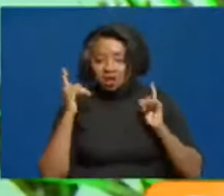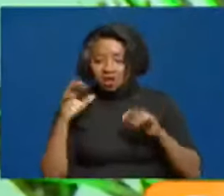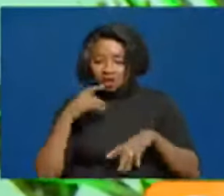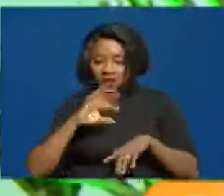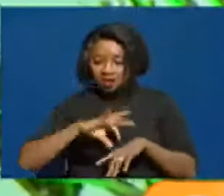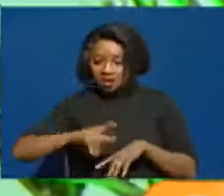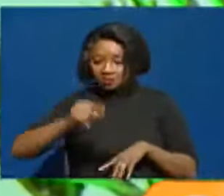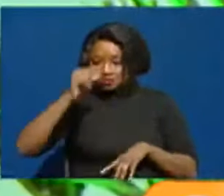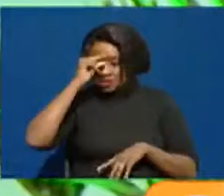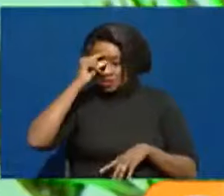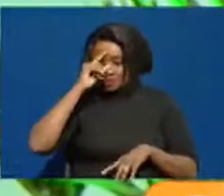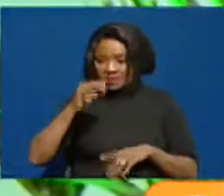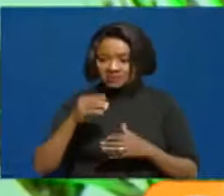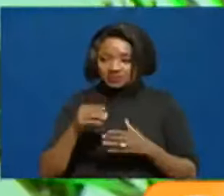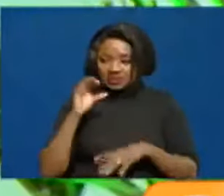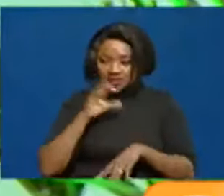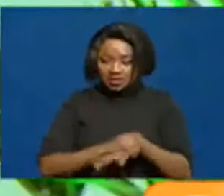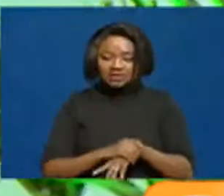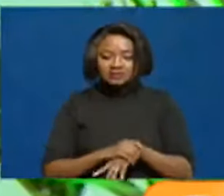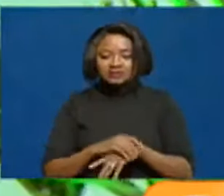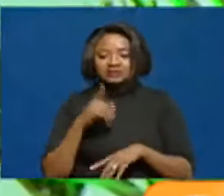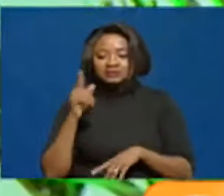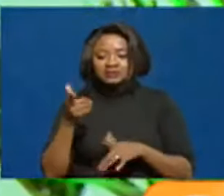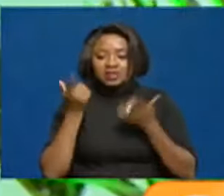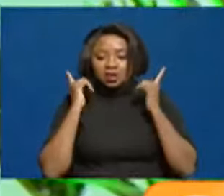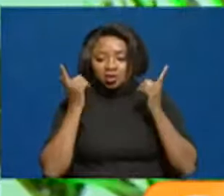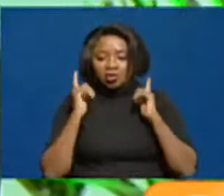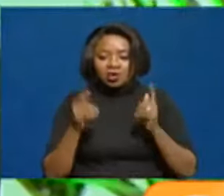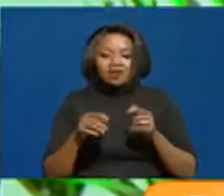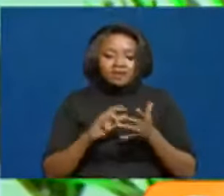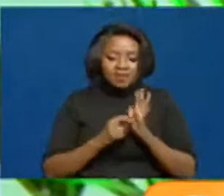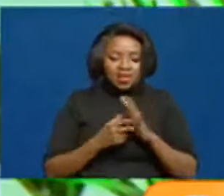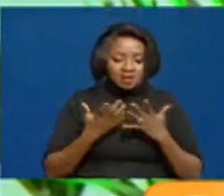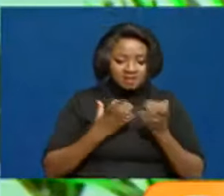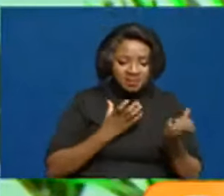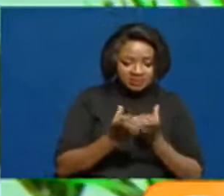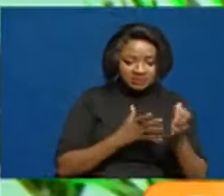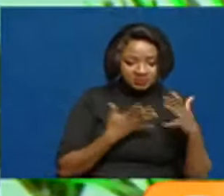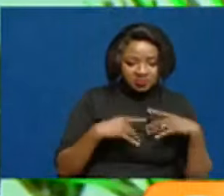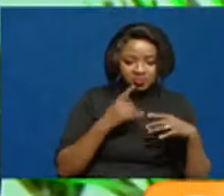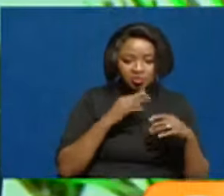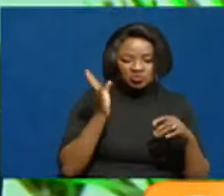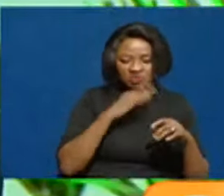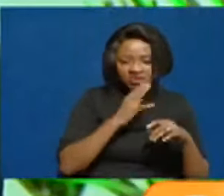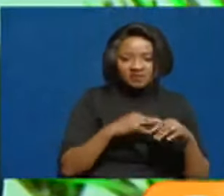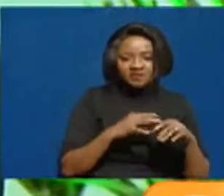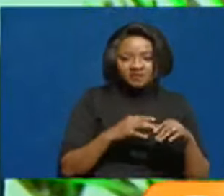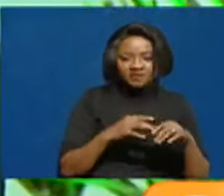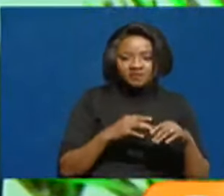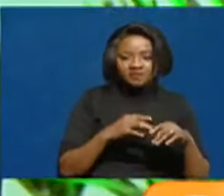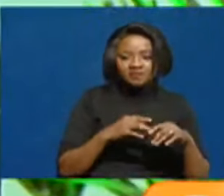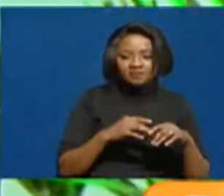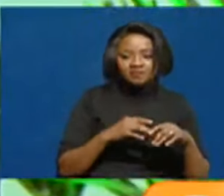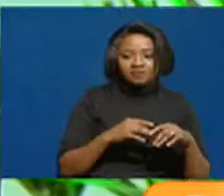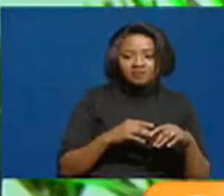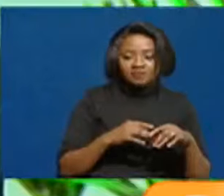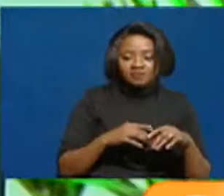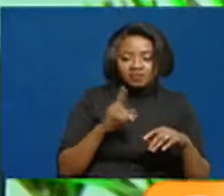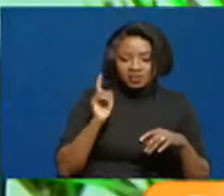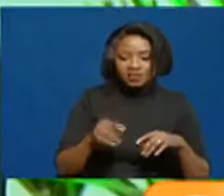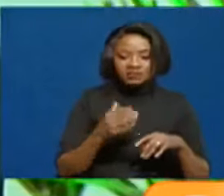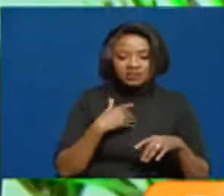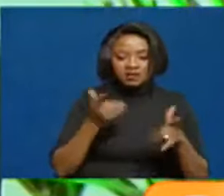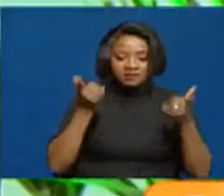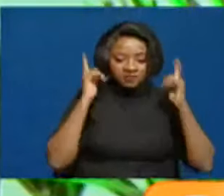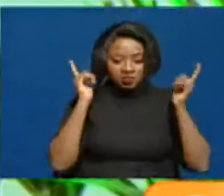county, or the county will require that businessmen or people who will be ferrying the waste will be having